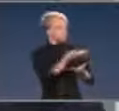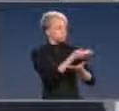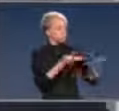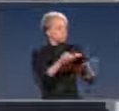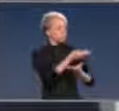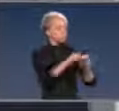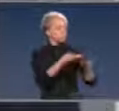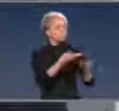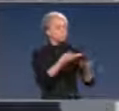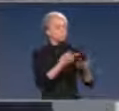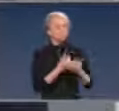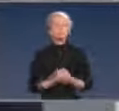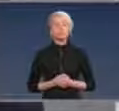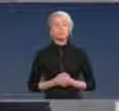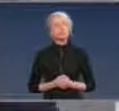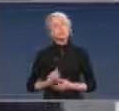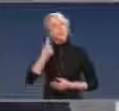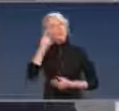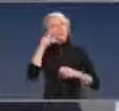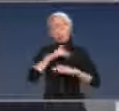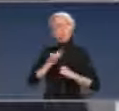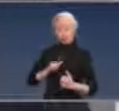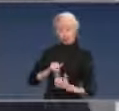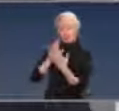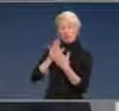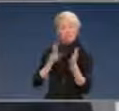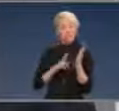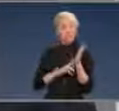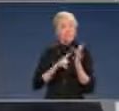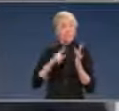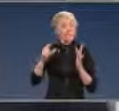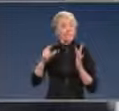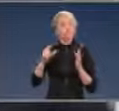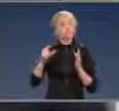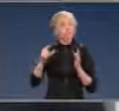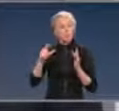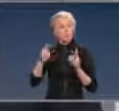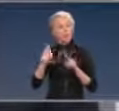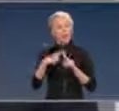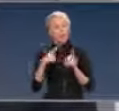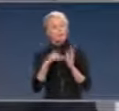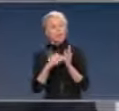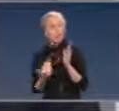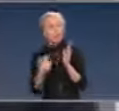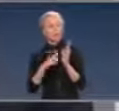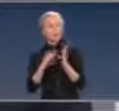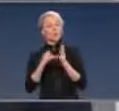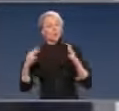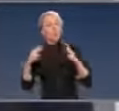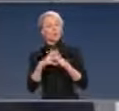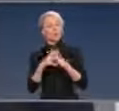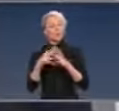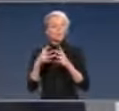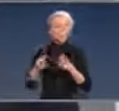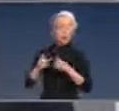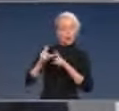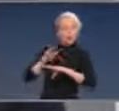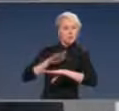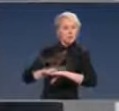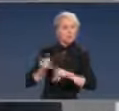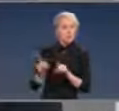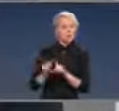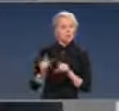first and foremost on the challenges that are in Victoria and New South Wales, and again expressed our strong support to Premier Andrews for all the work that is being